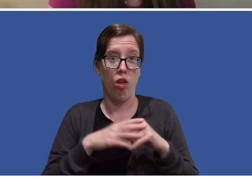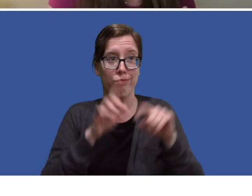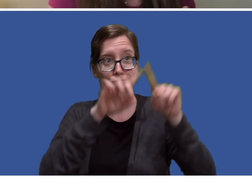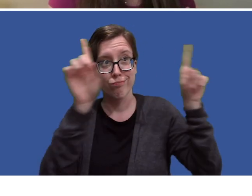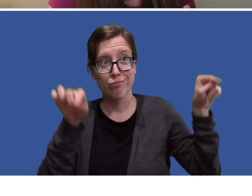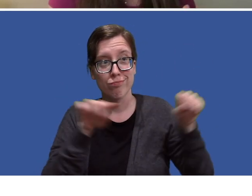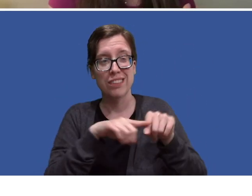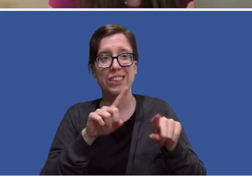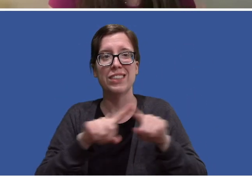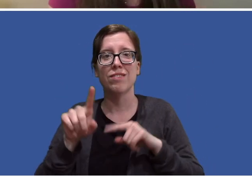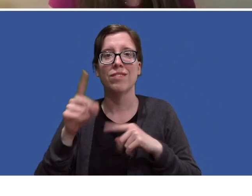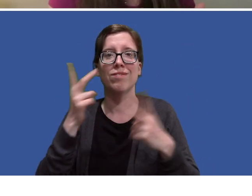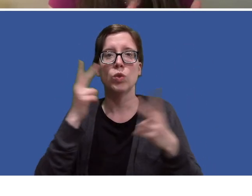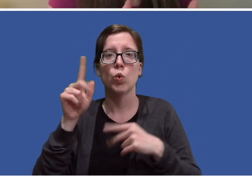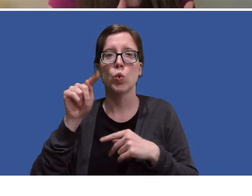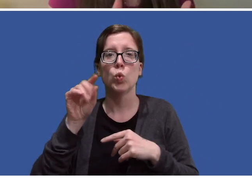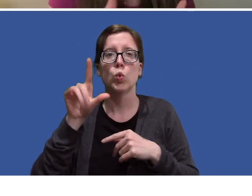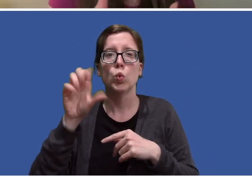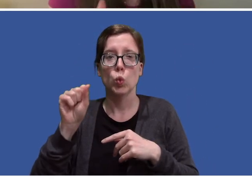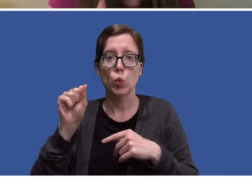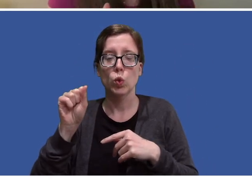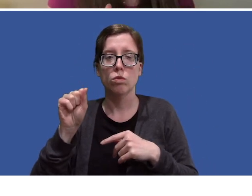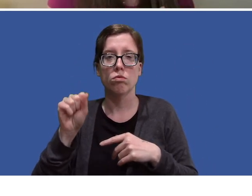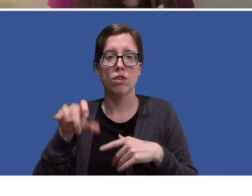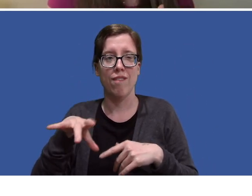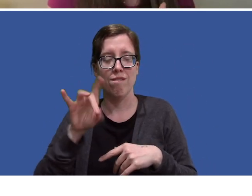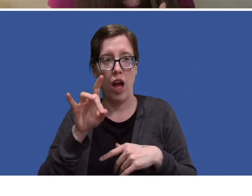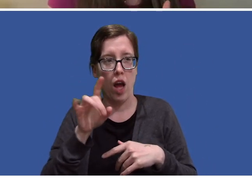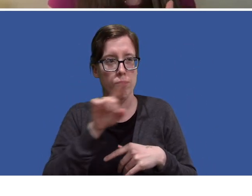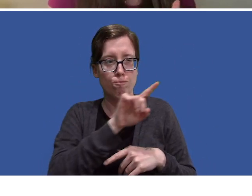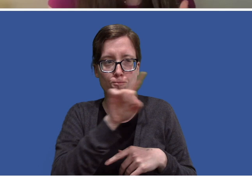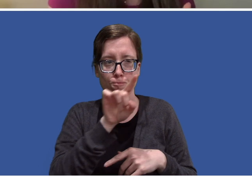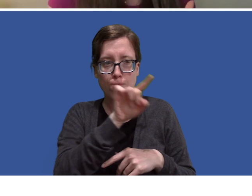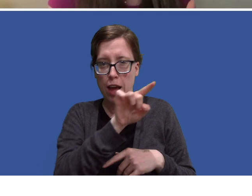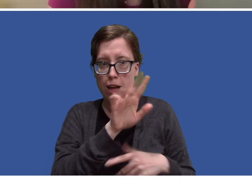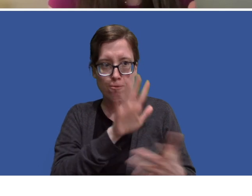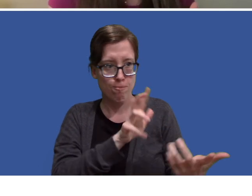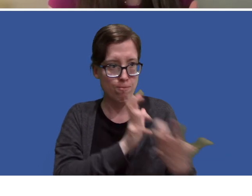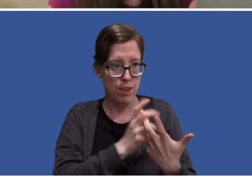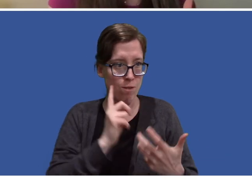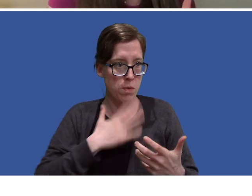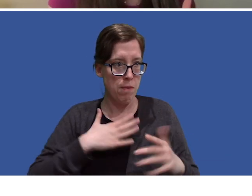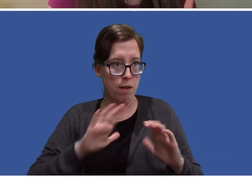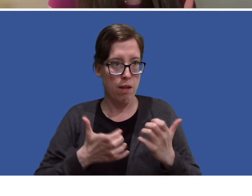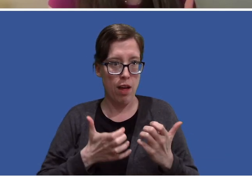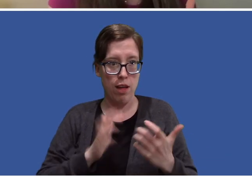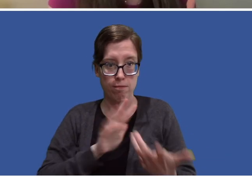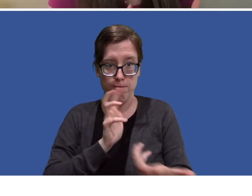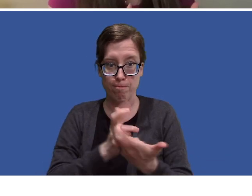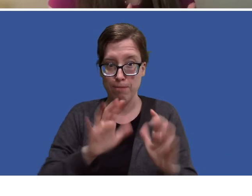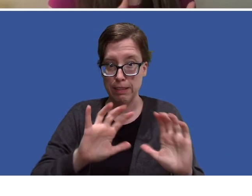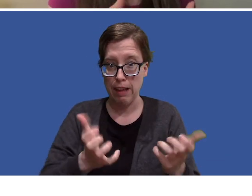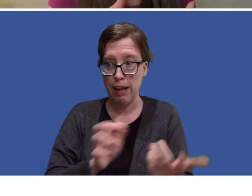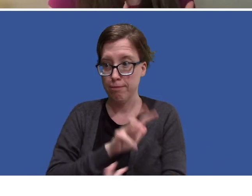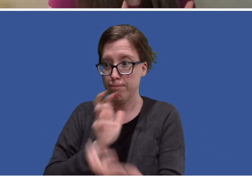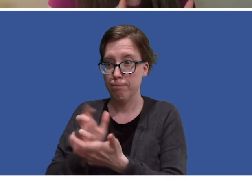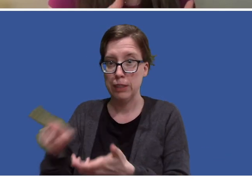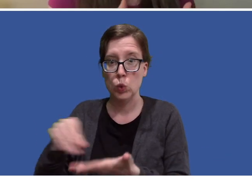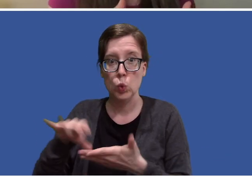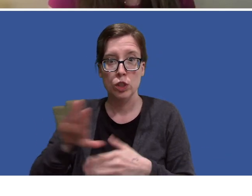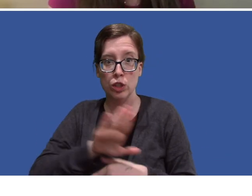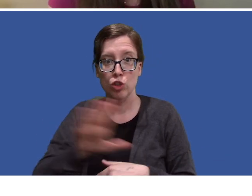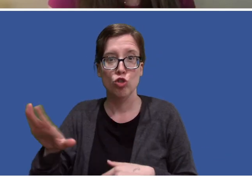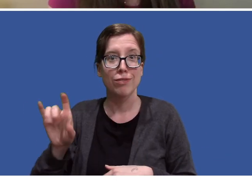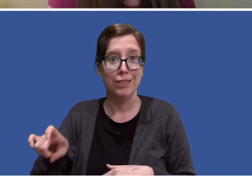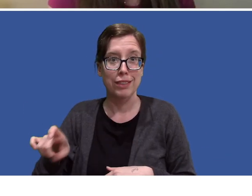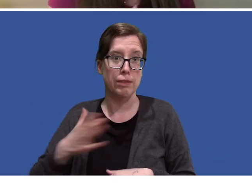works best for you, for your class, for that student. But it really helps them to know step by step what they